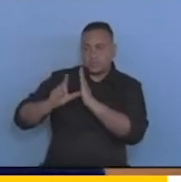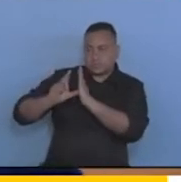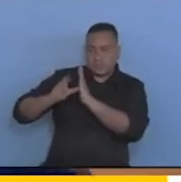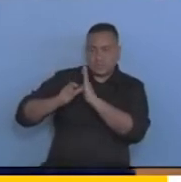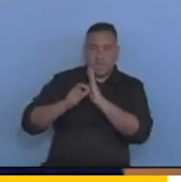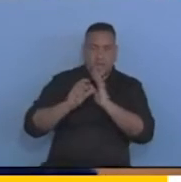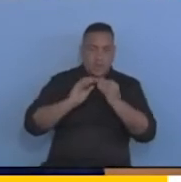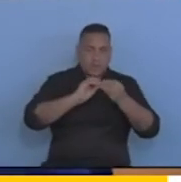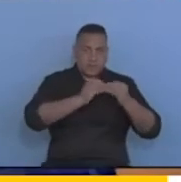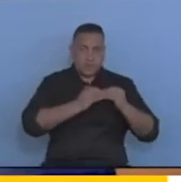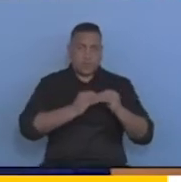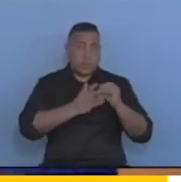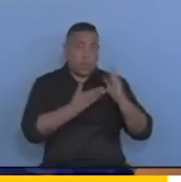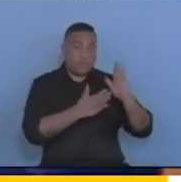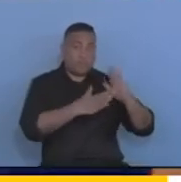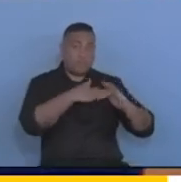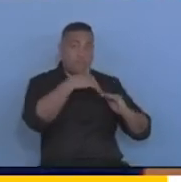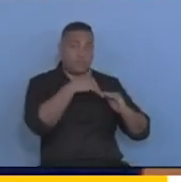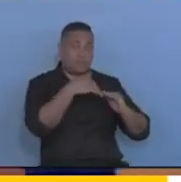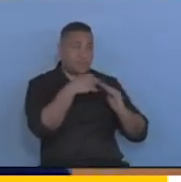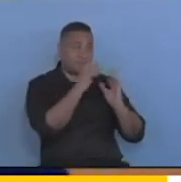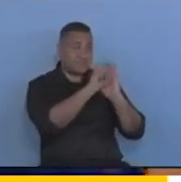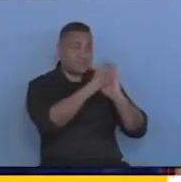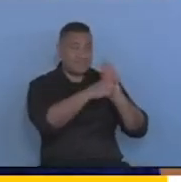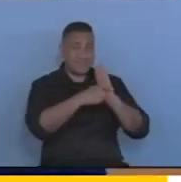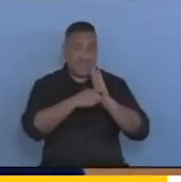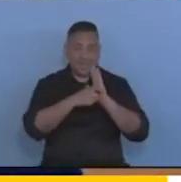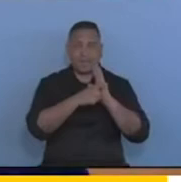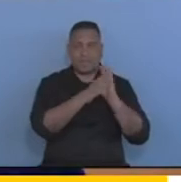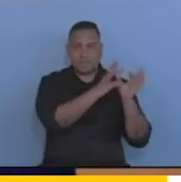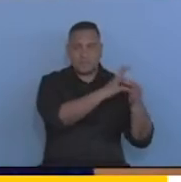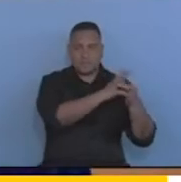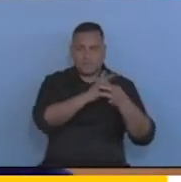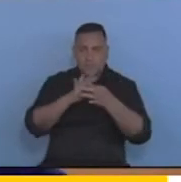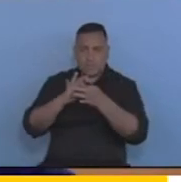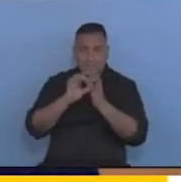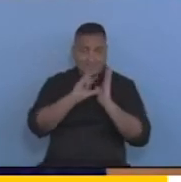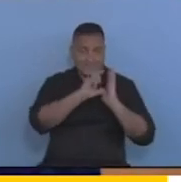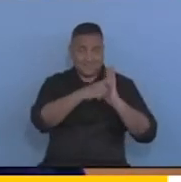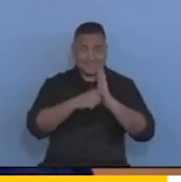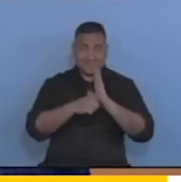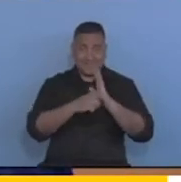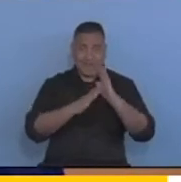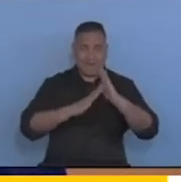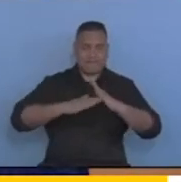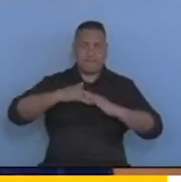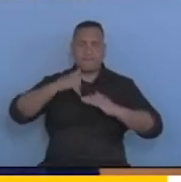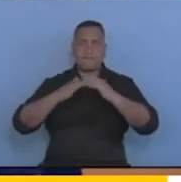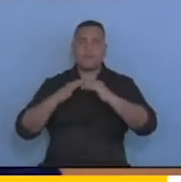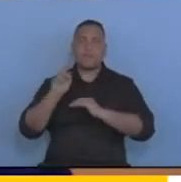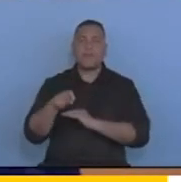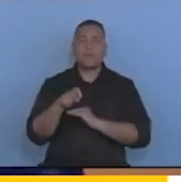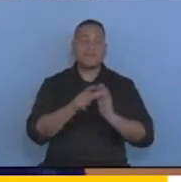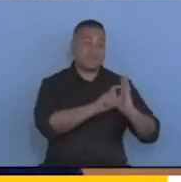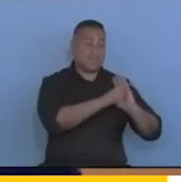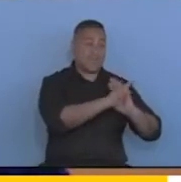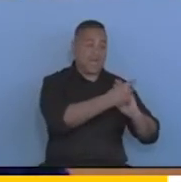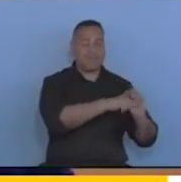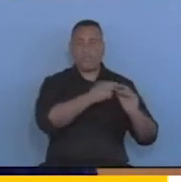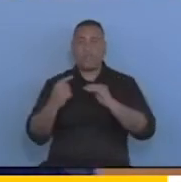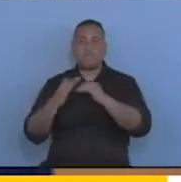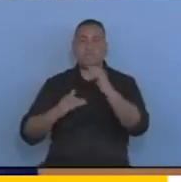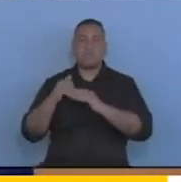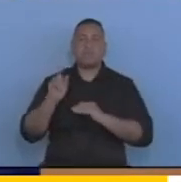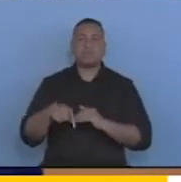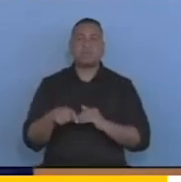building or a structure, you need to then also build that design that you made. You need to maintain and you need to do repairs